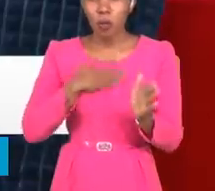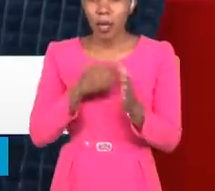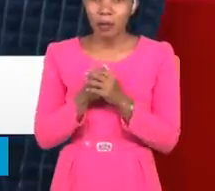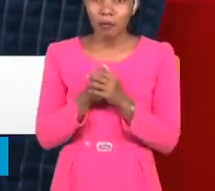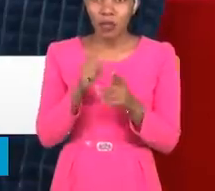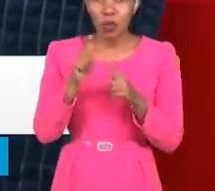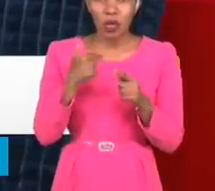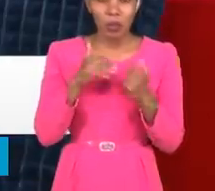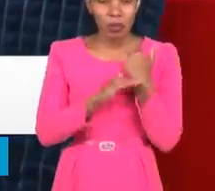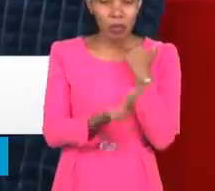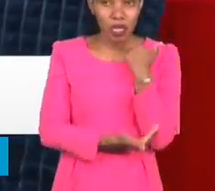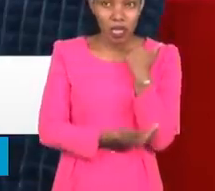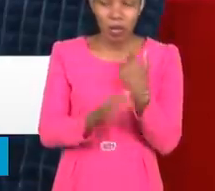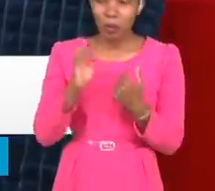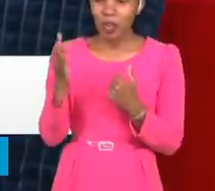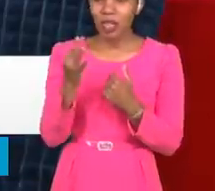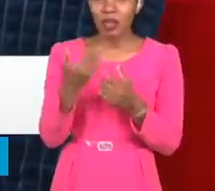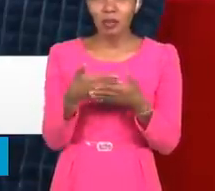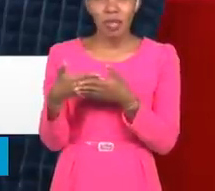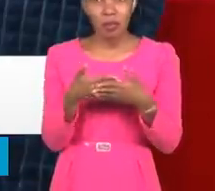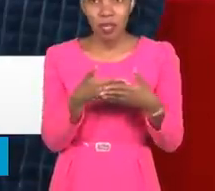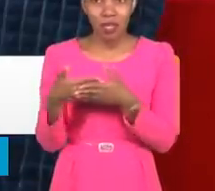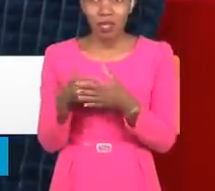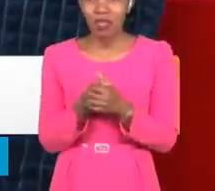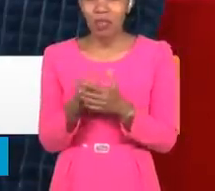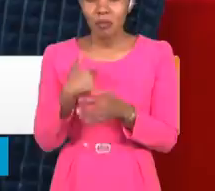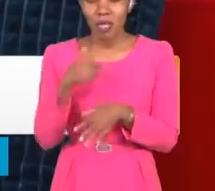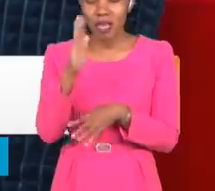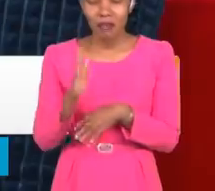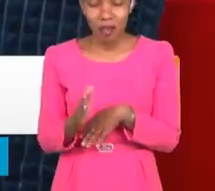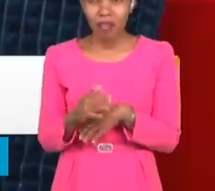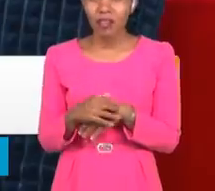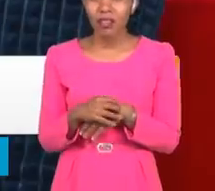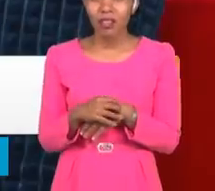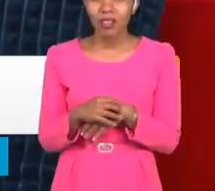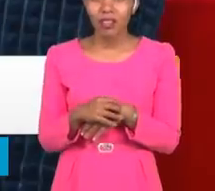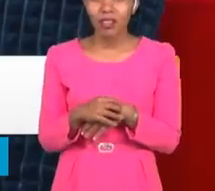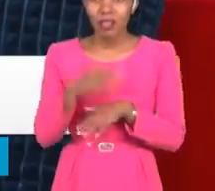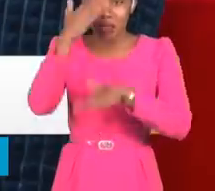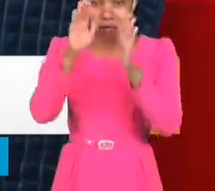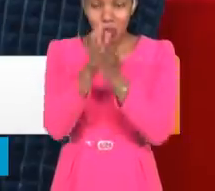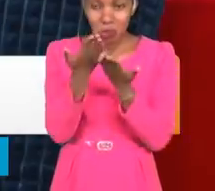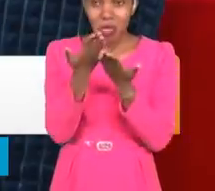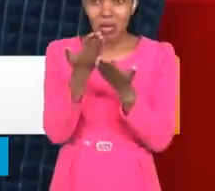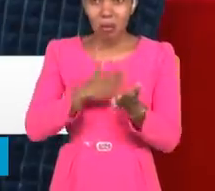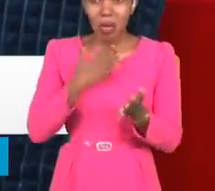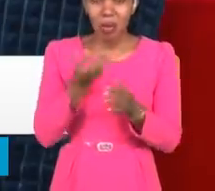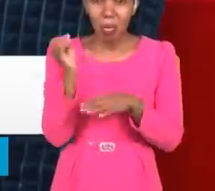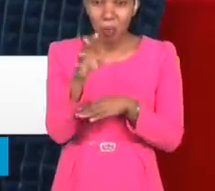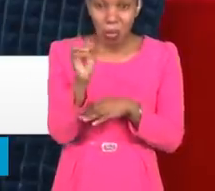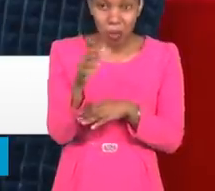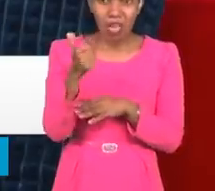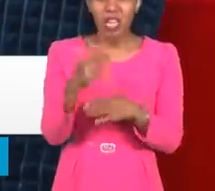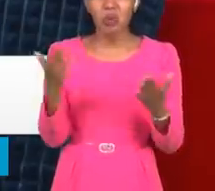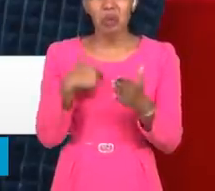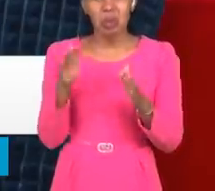was expecting my third baby, okay, I never go to my Facebook page, posted anywhere